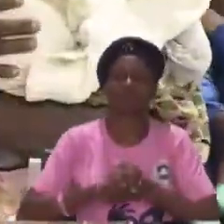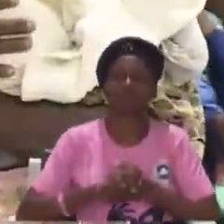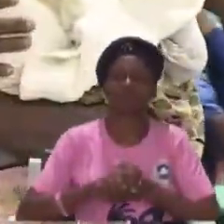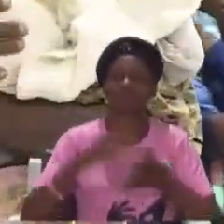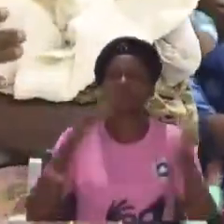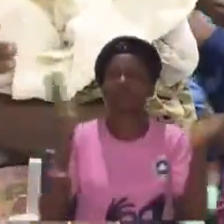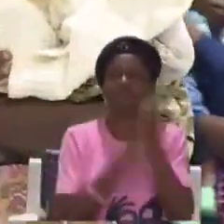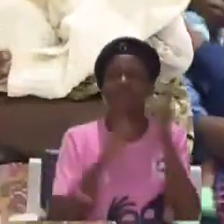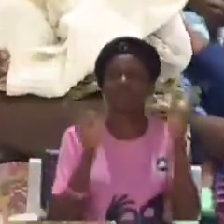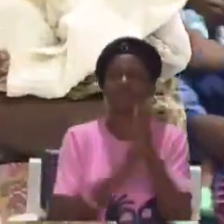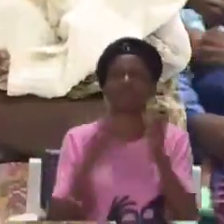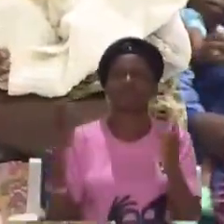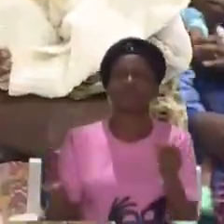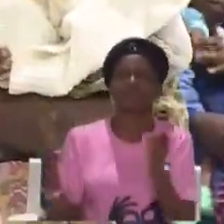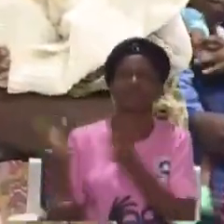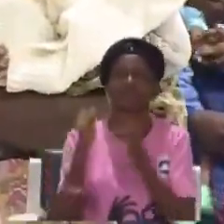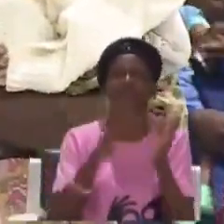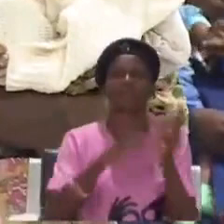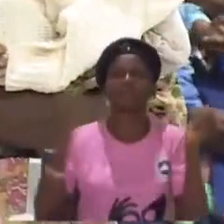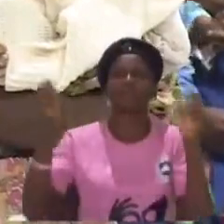Praise Master Jesus.